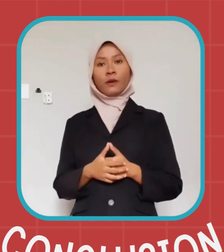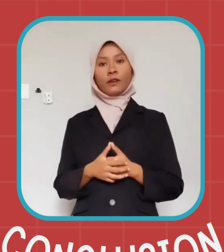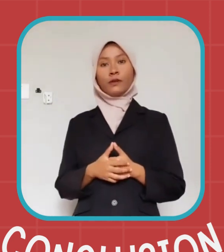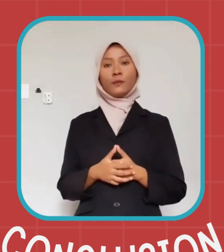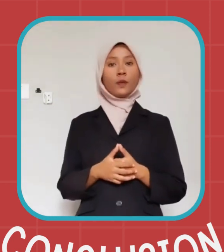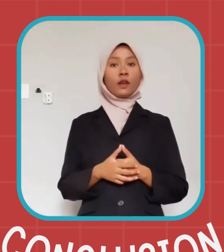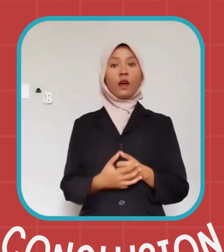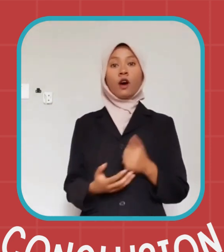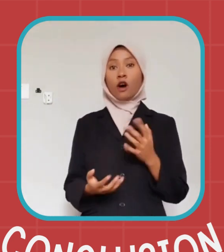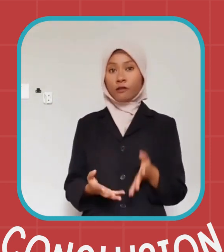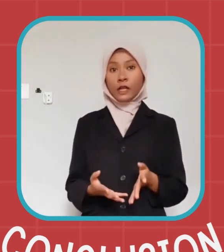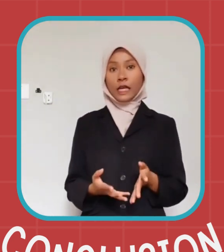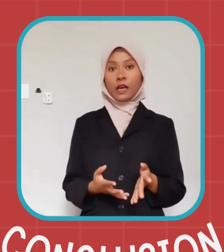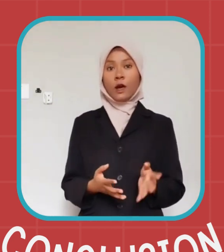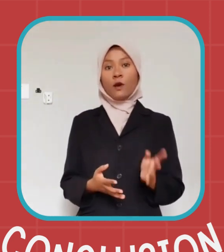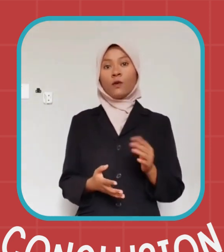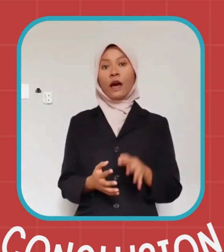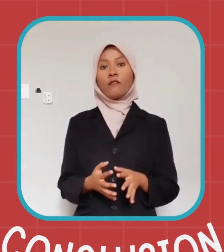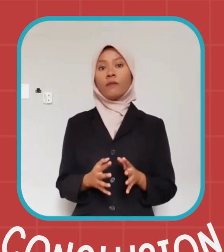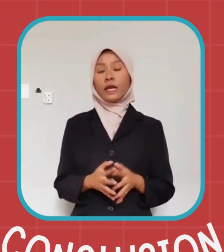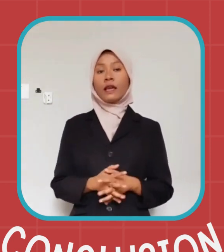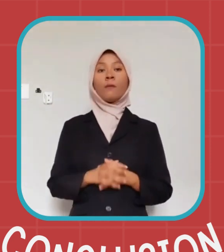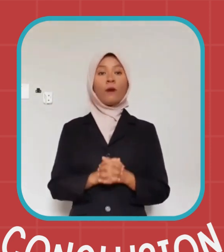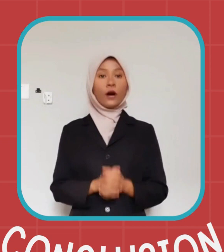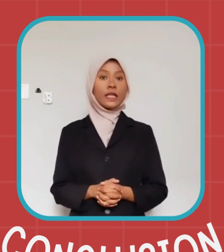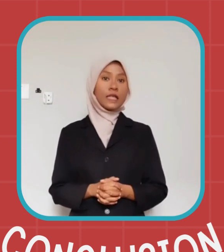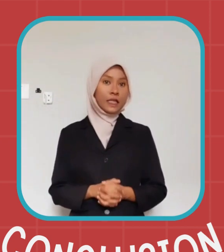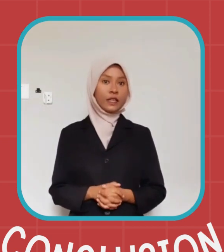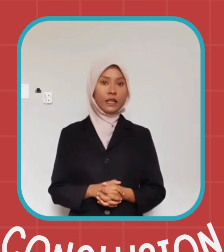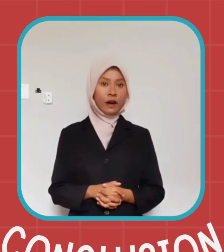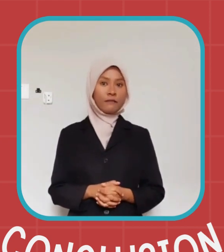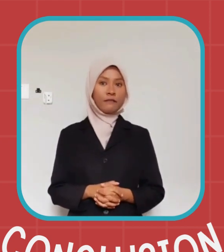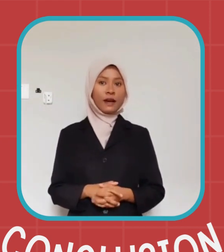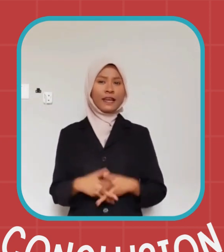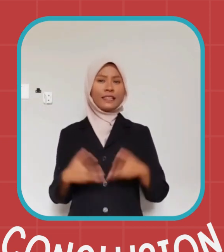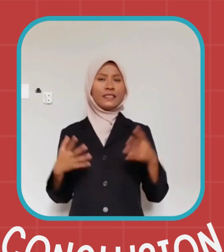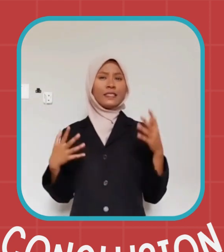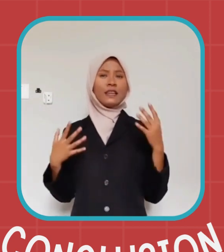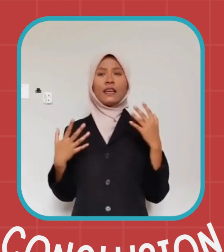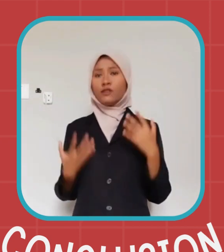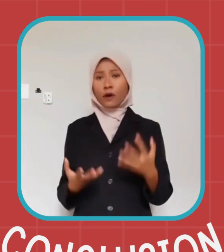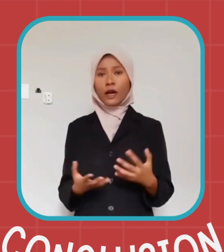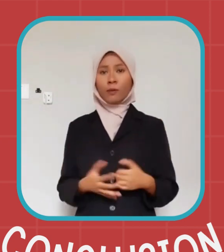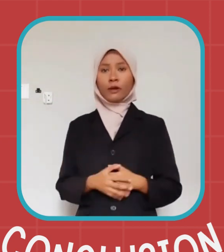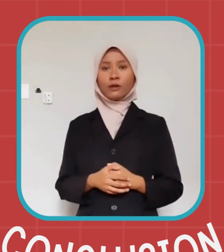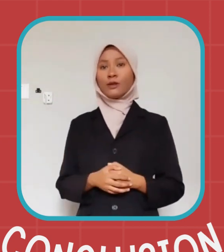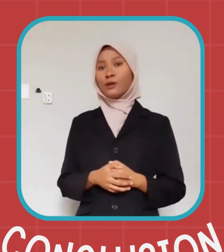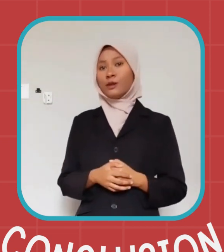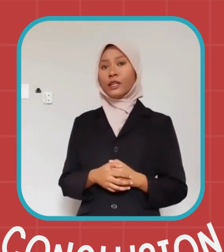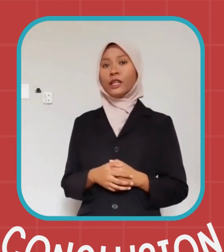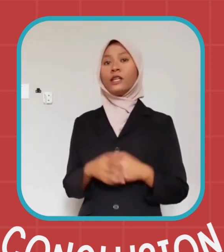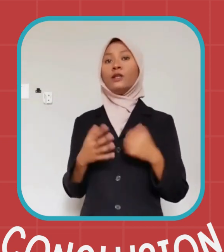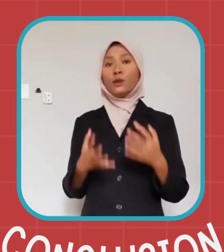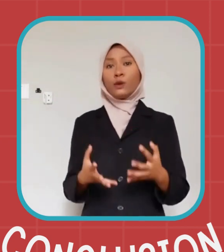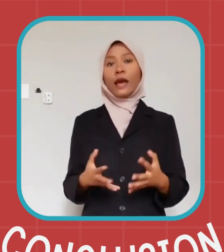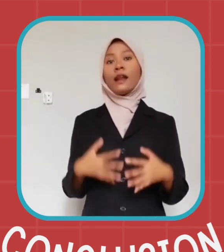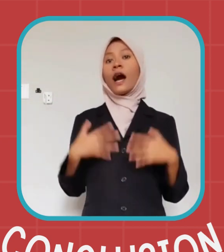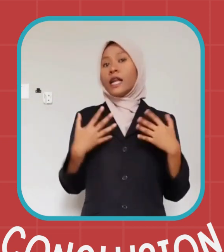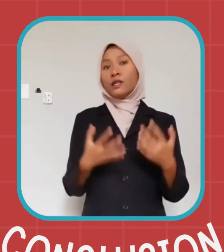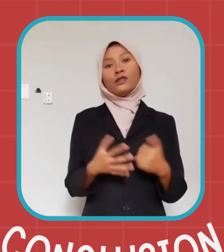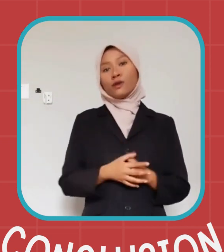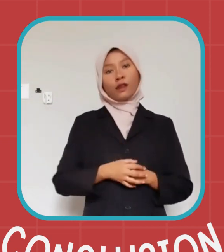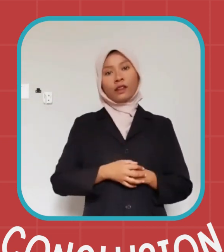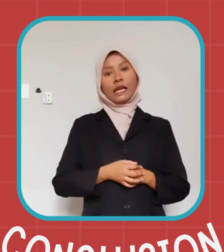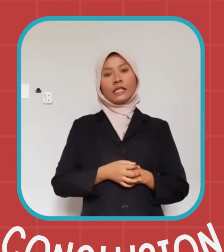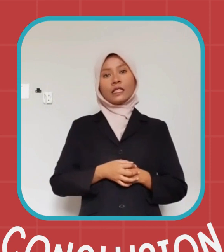relatively simple. Hopefully, we have made that point clear enough. It's enjoyable to learn new